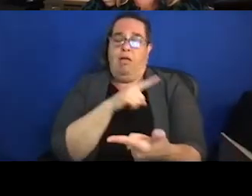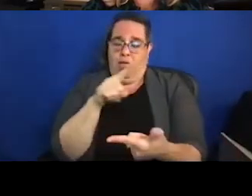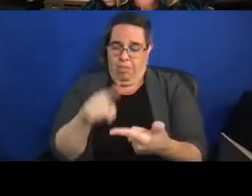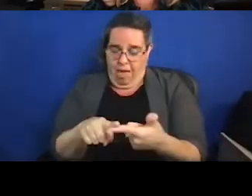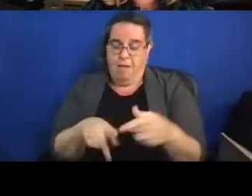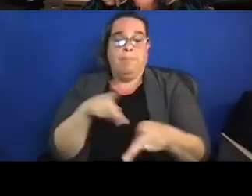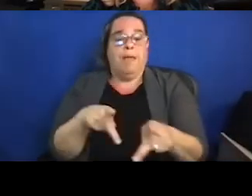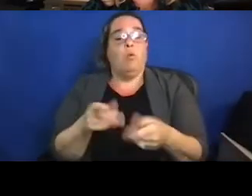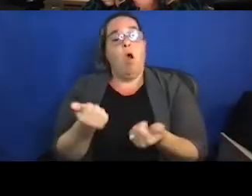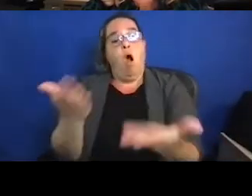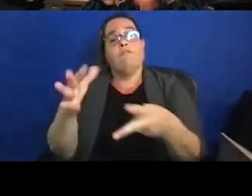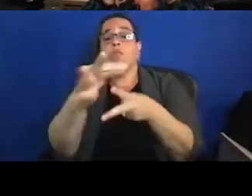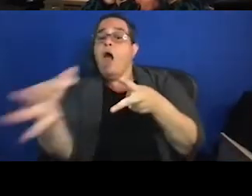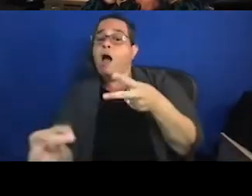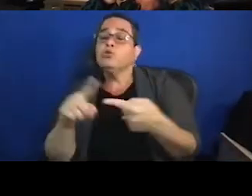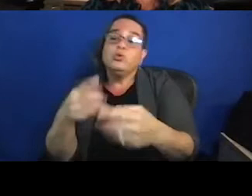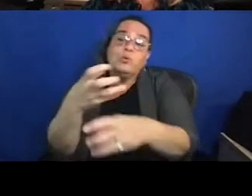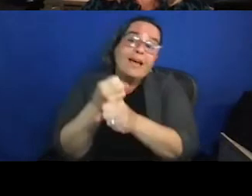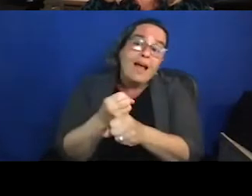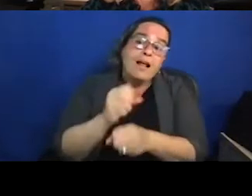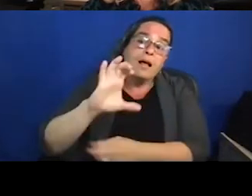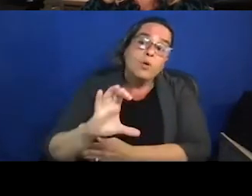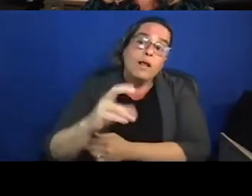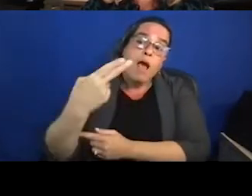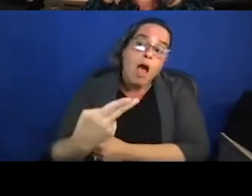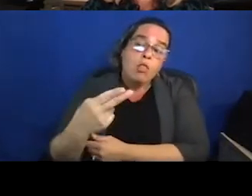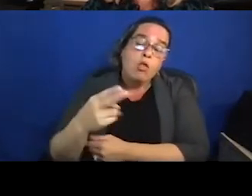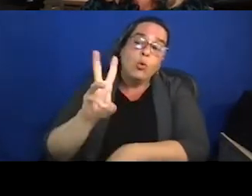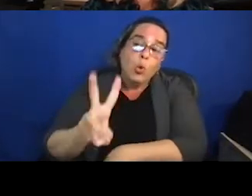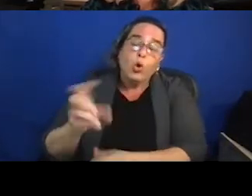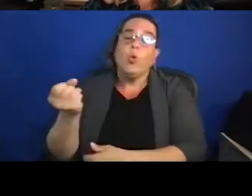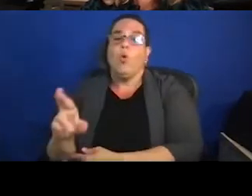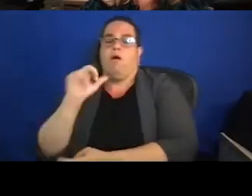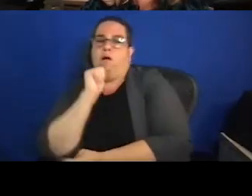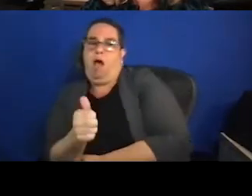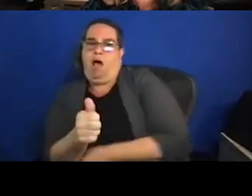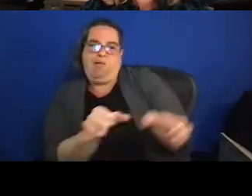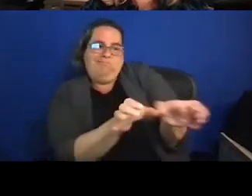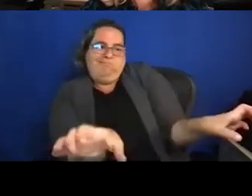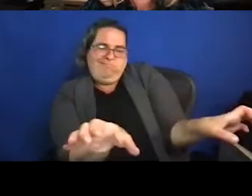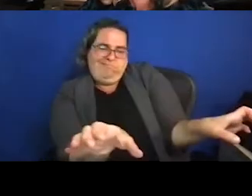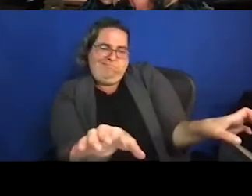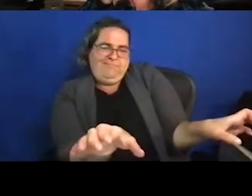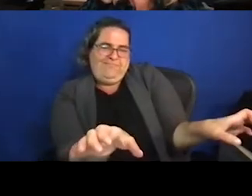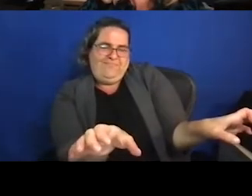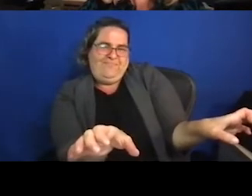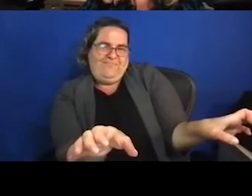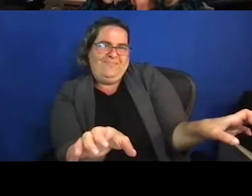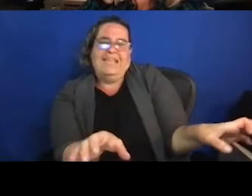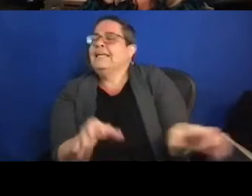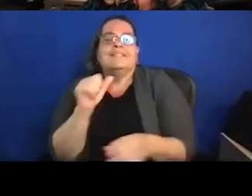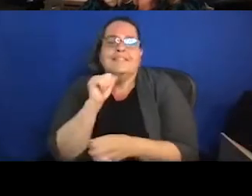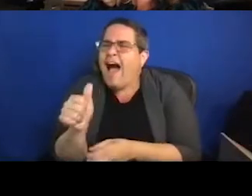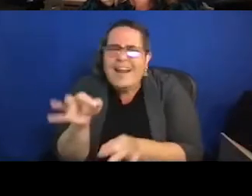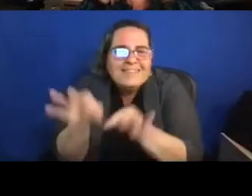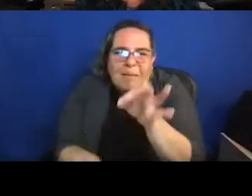1/3, to provide detailing to their doctors. And then amongst those whose doctors got detailing, people